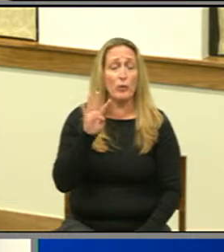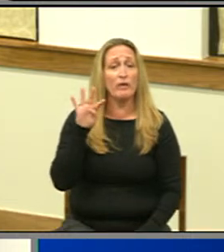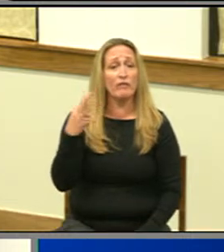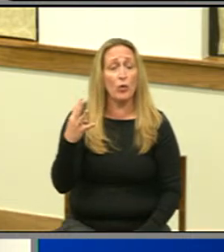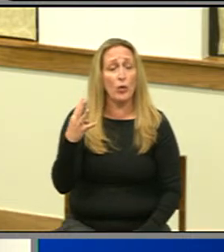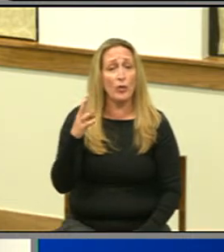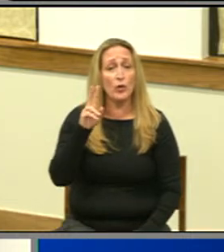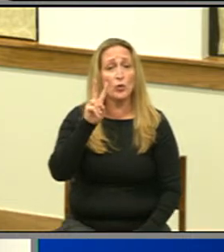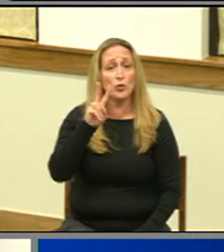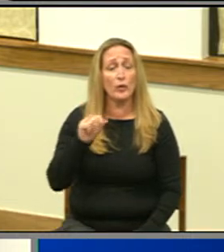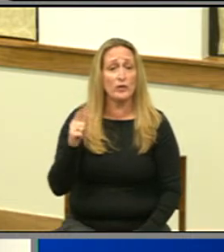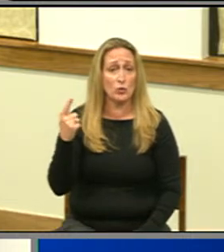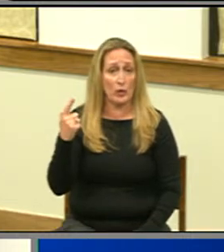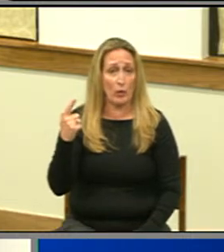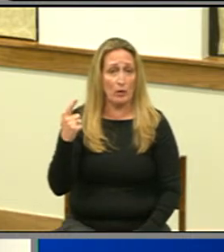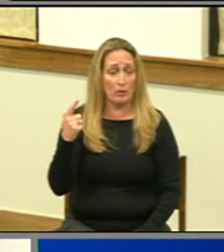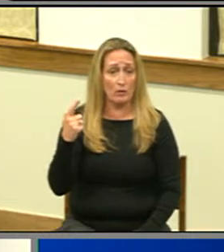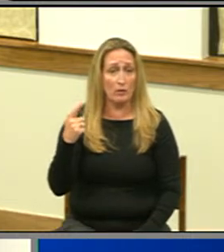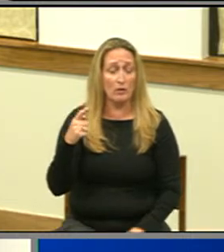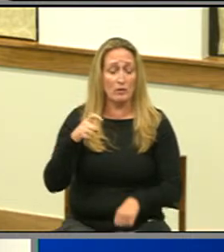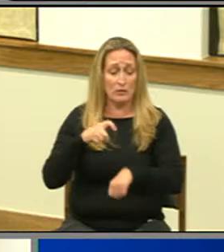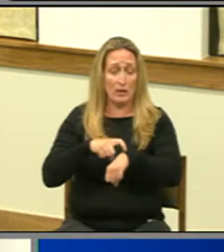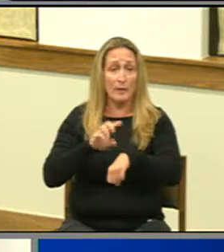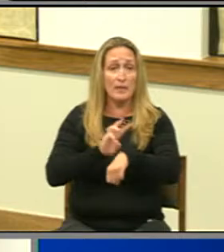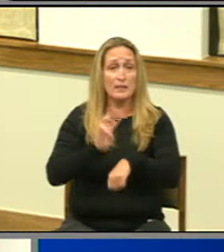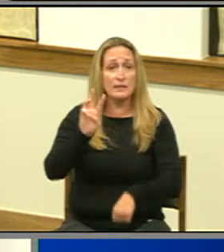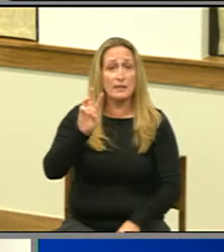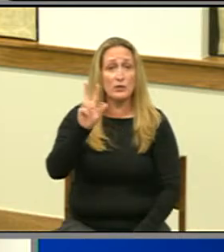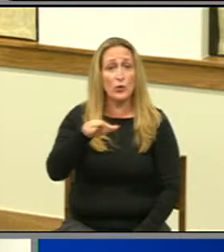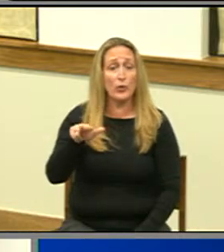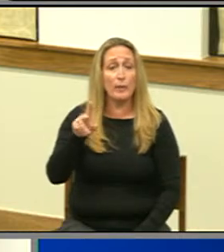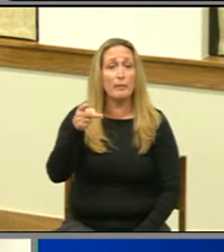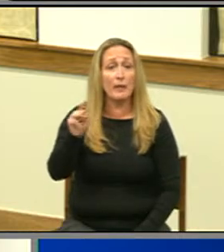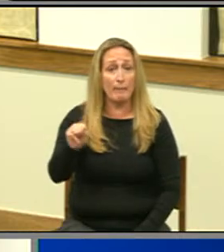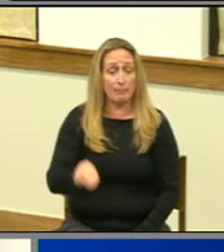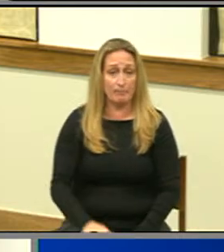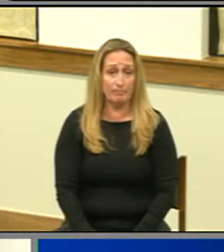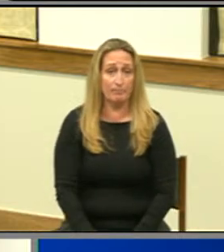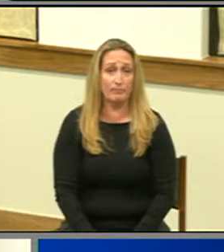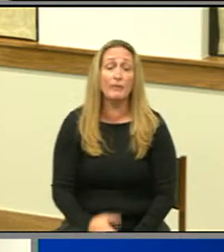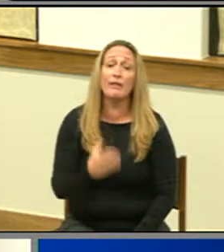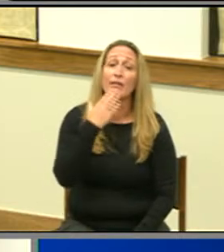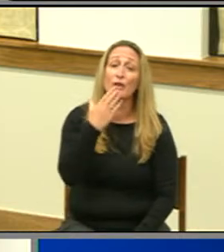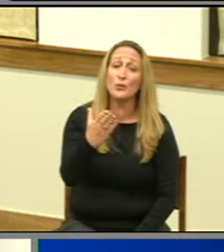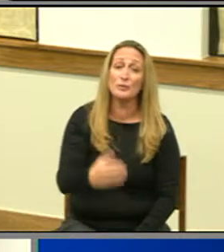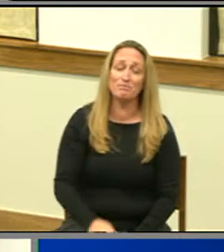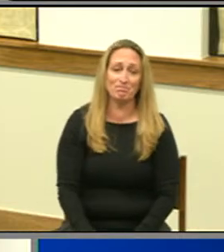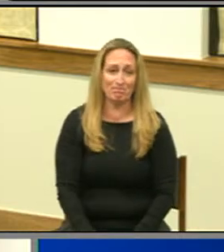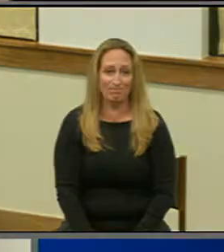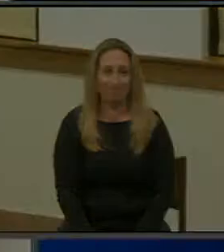4th, 2021 at 6:33 p.m. Thank you.